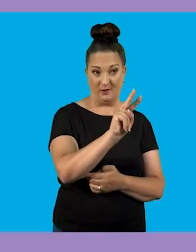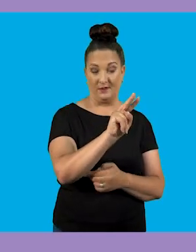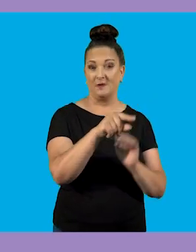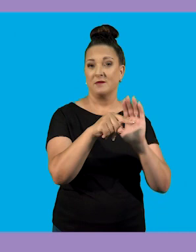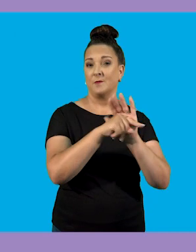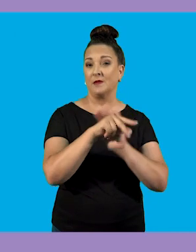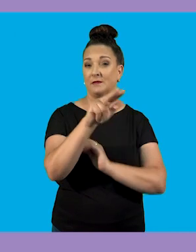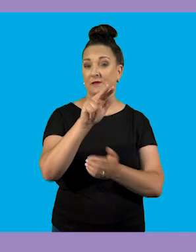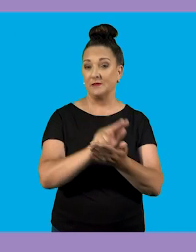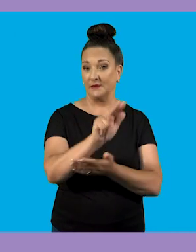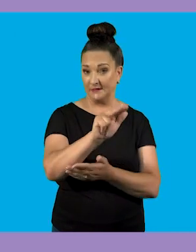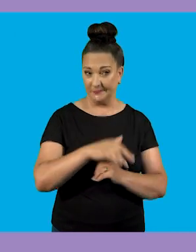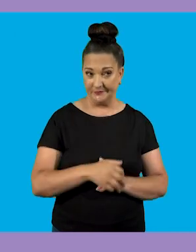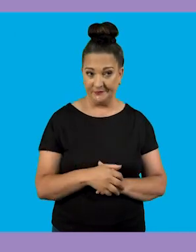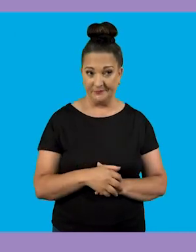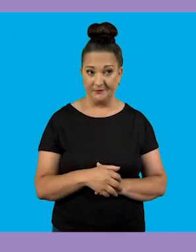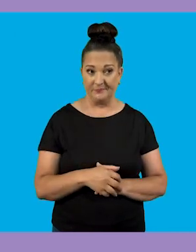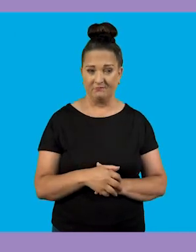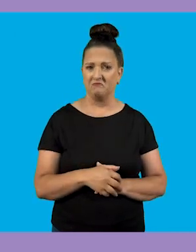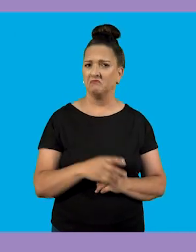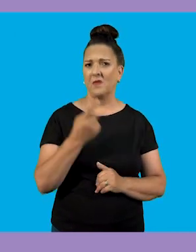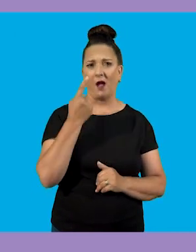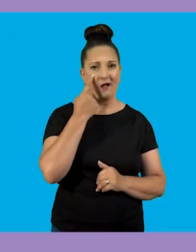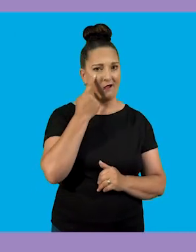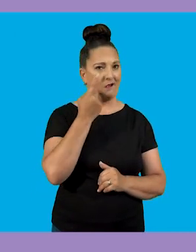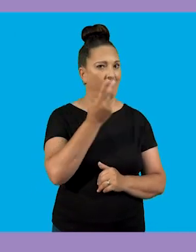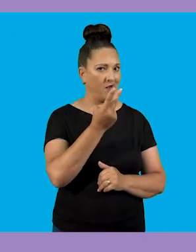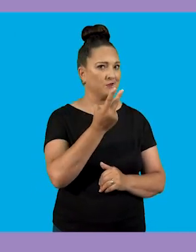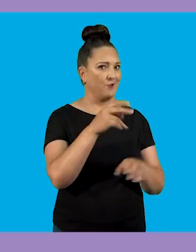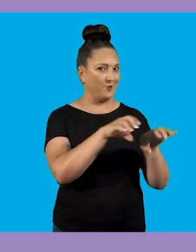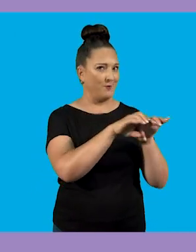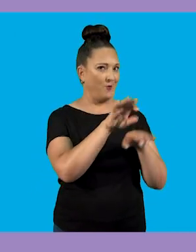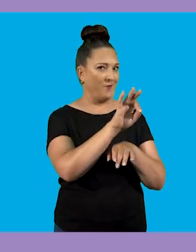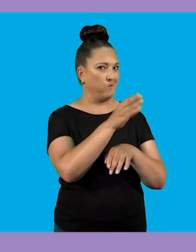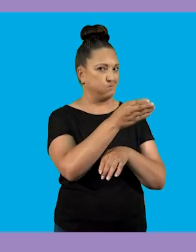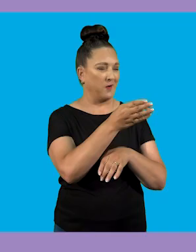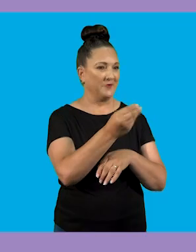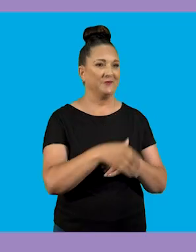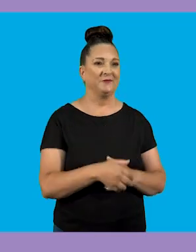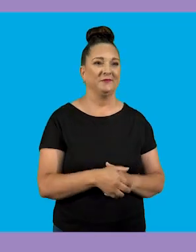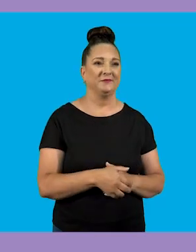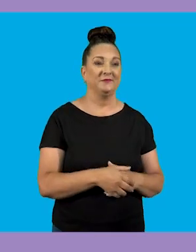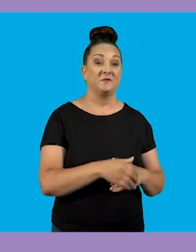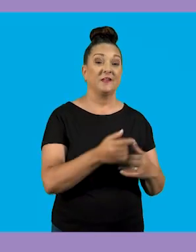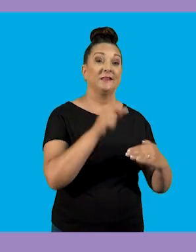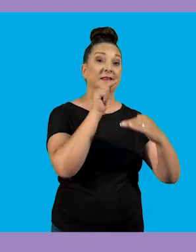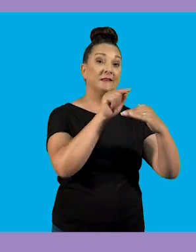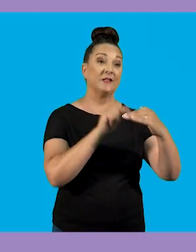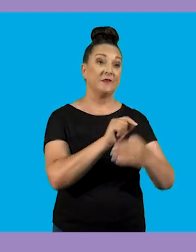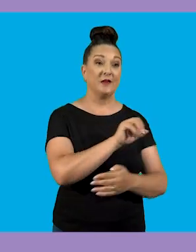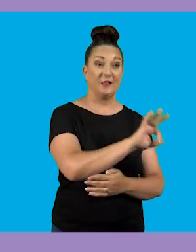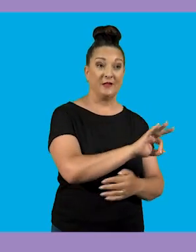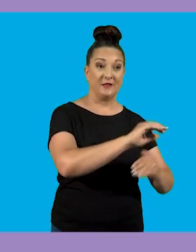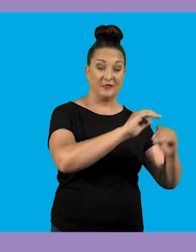squared minus 18, and immediately we can see that there is a common factor. Then we are dividing this